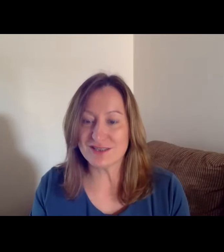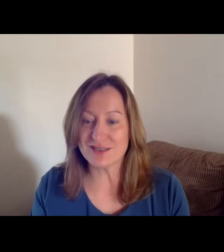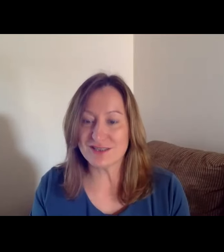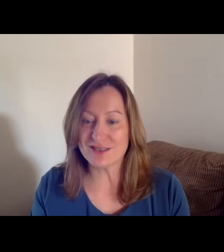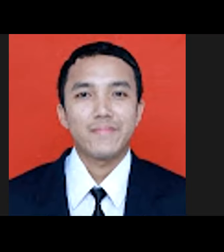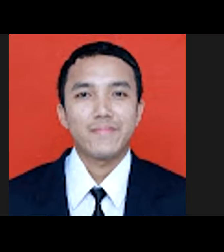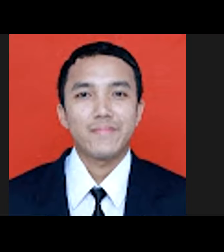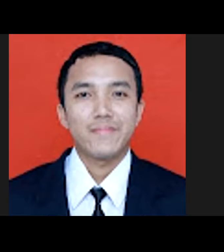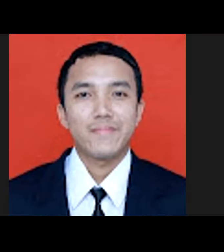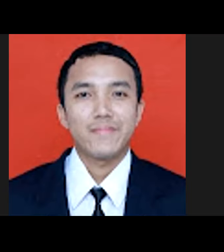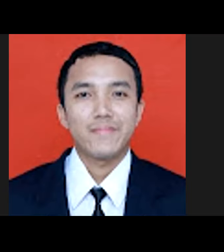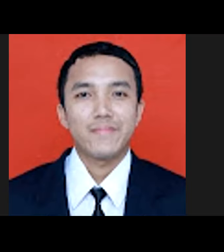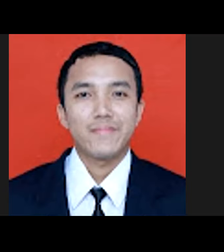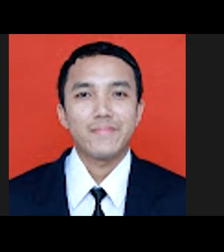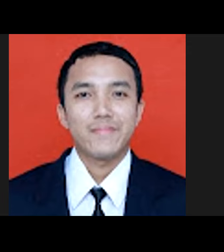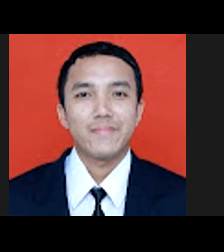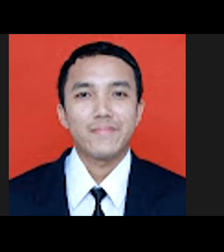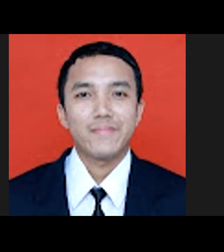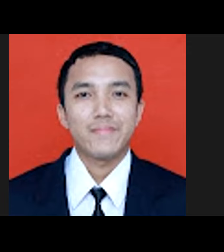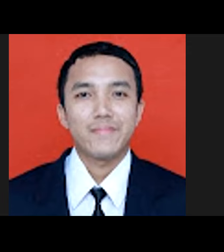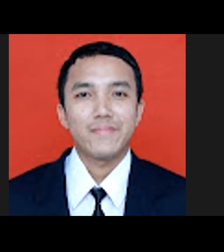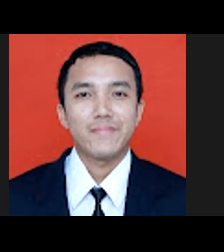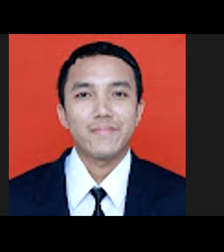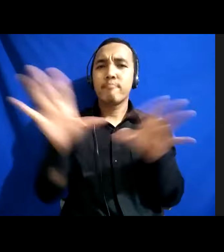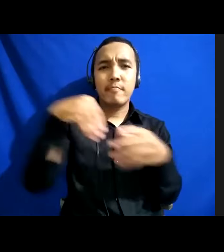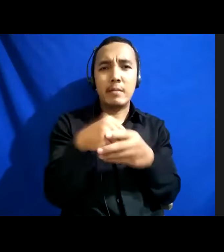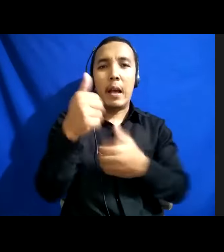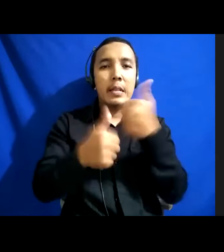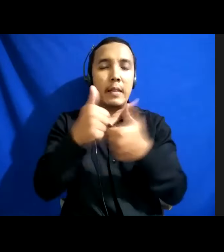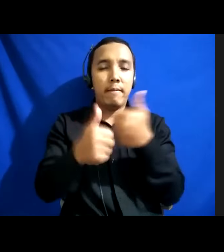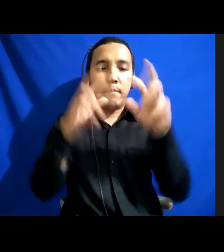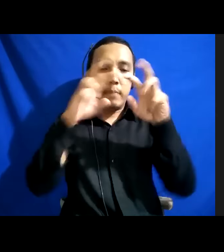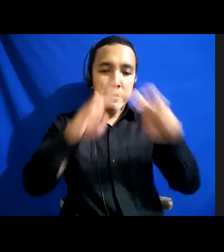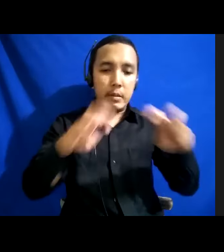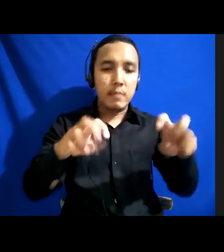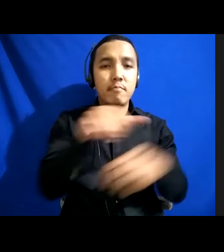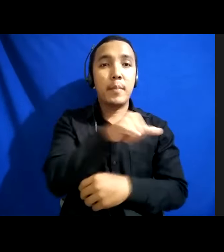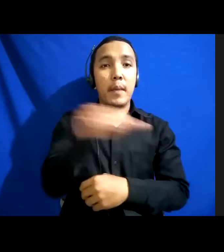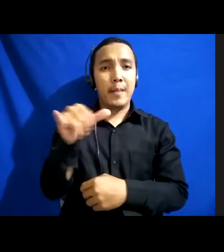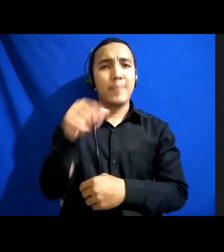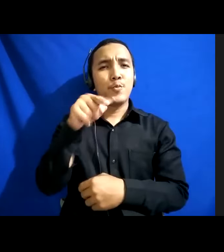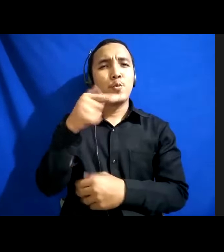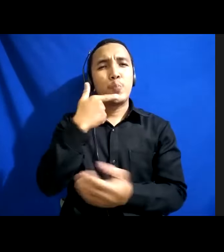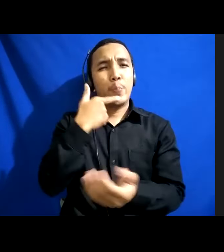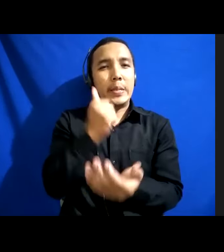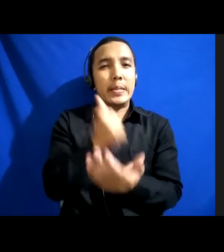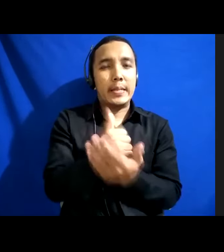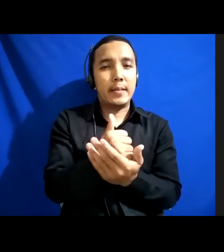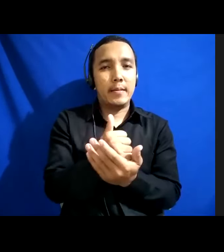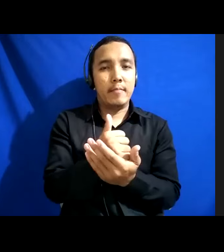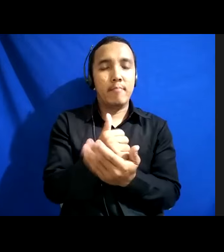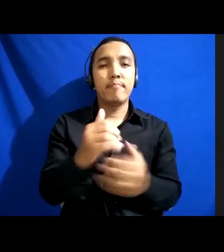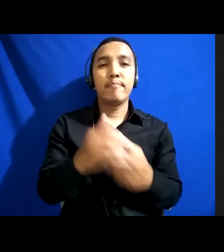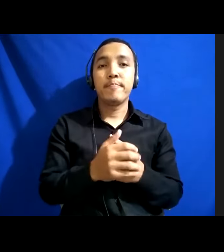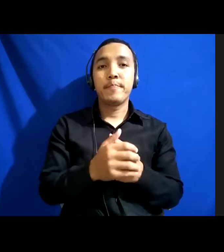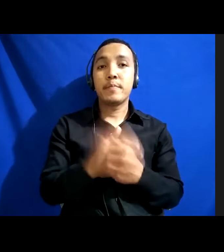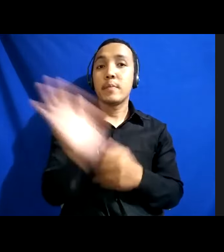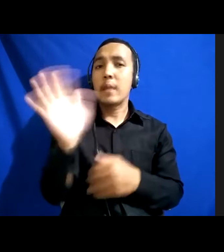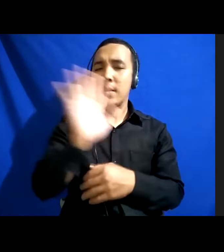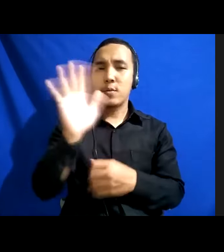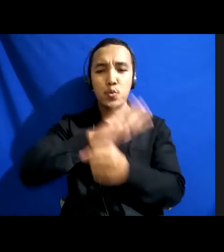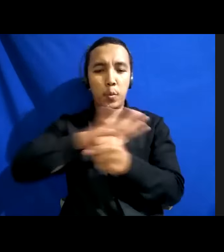who delivered the programmes we will hear about today, and with each other, has been absolutely critical, not only to the